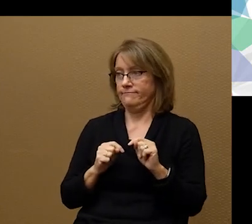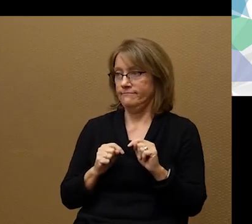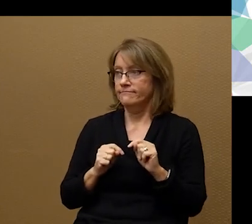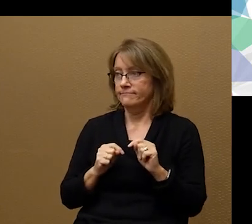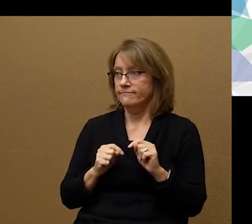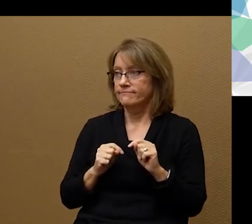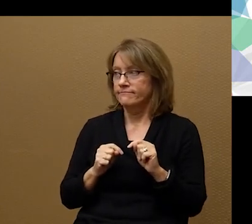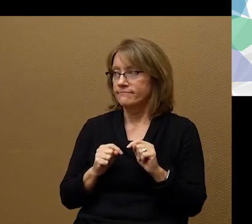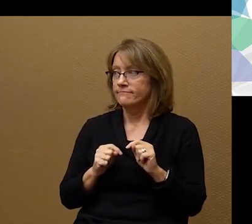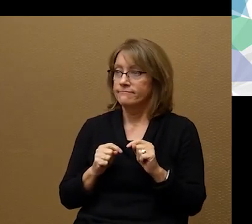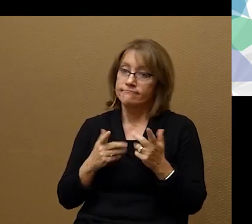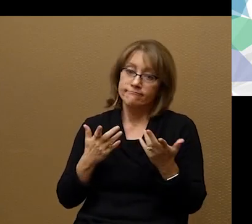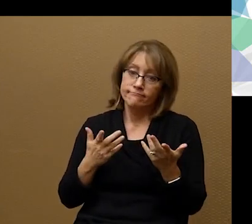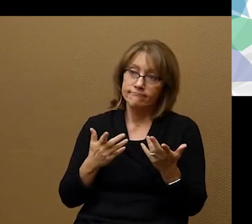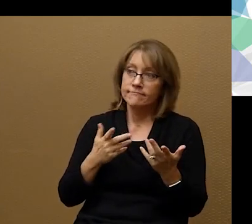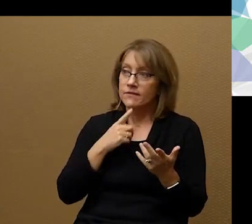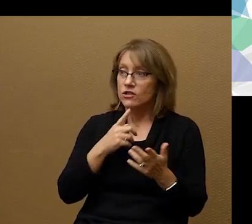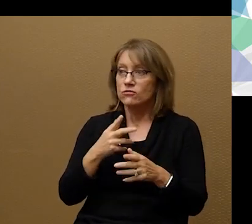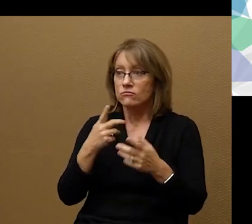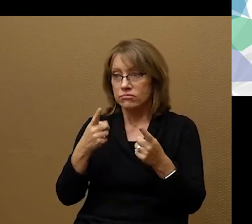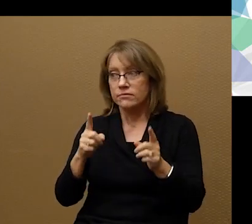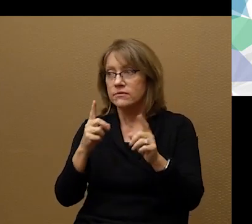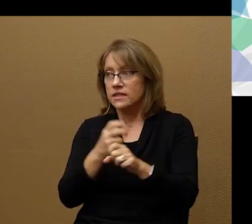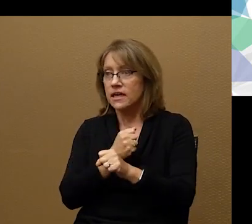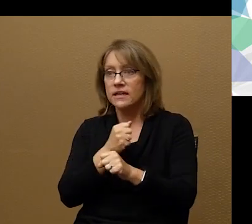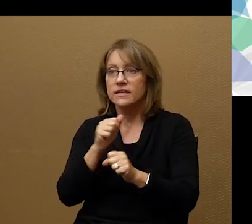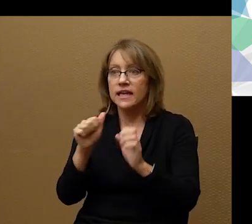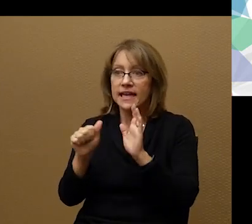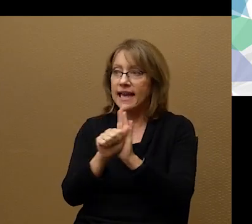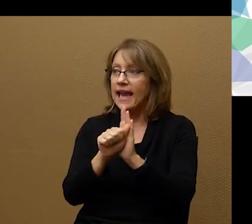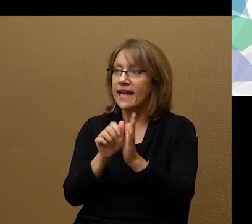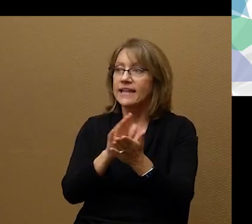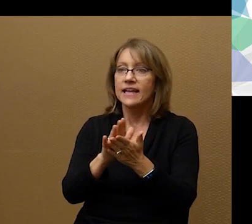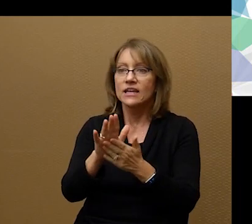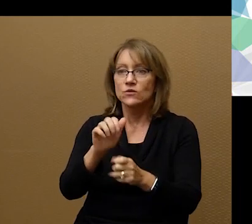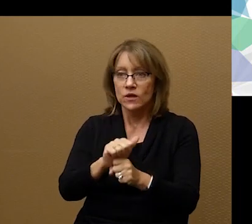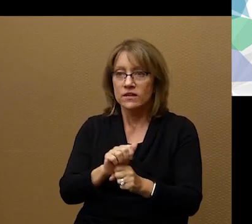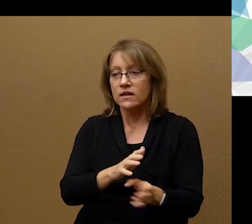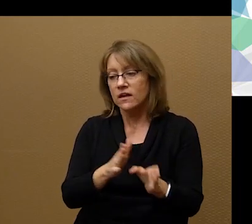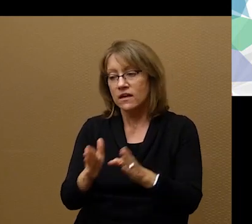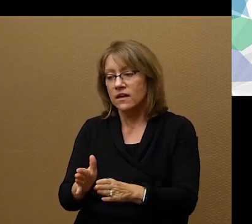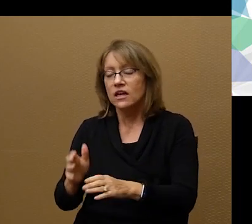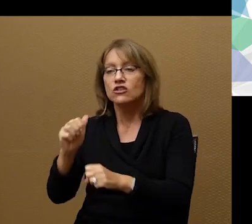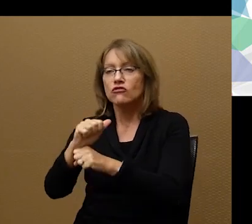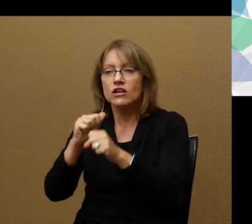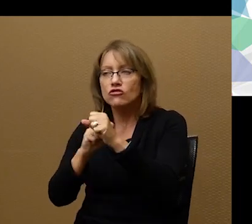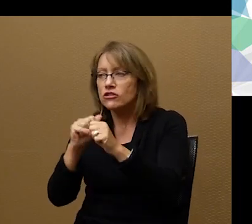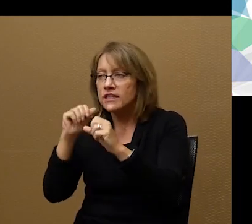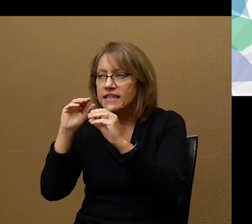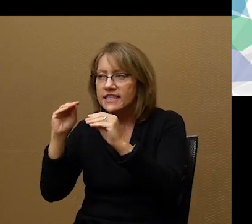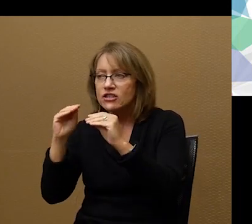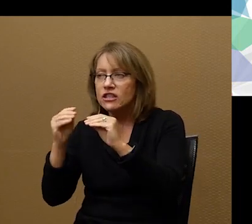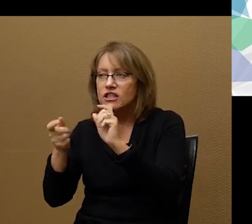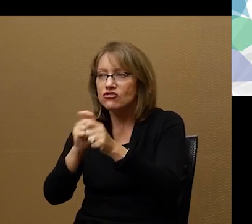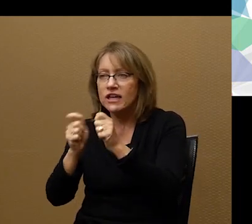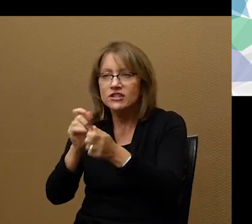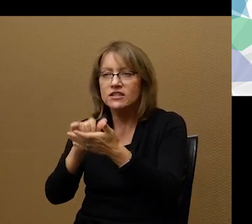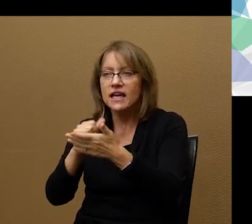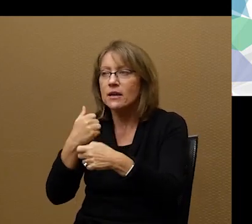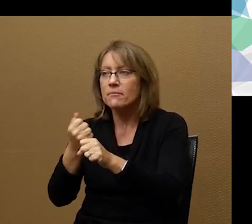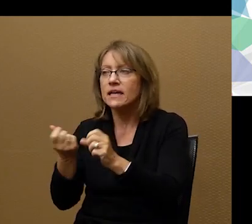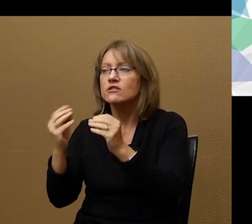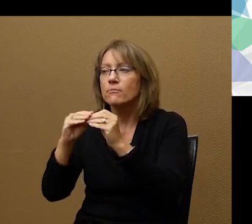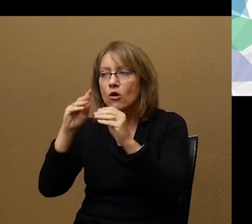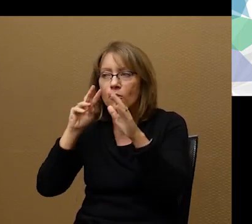got an A. Great, nice work. Structured teaching really changes that and kind of makes things more